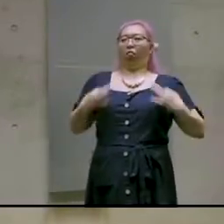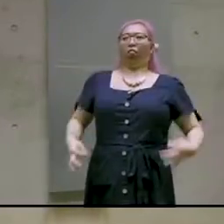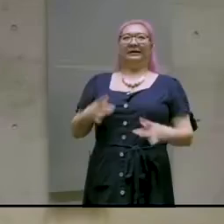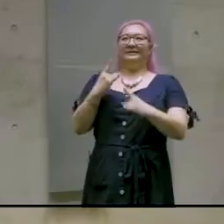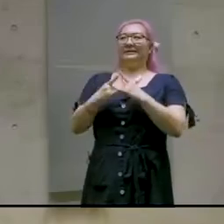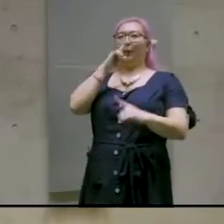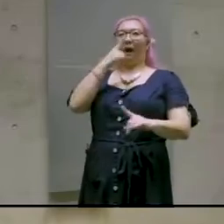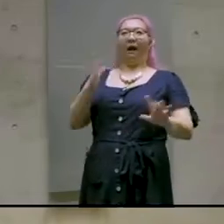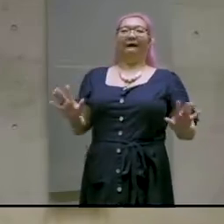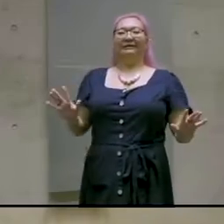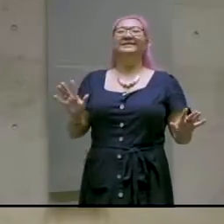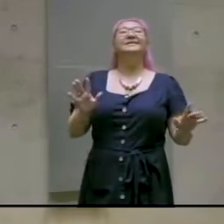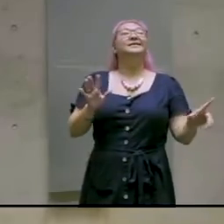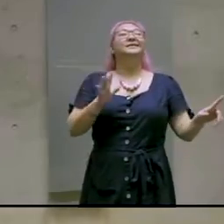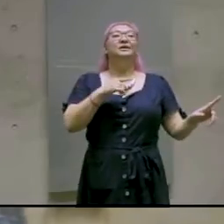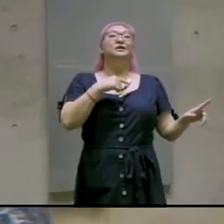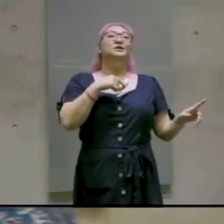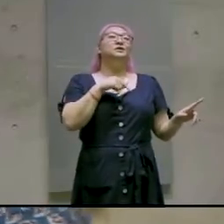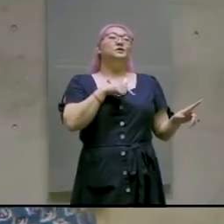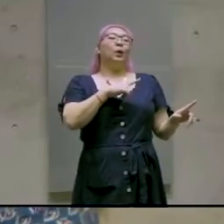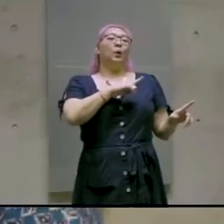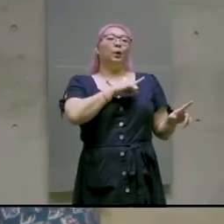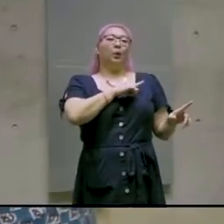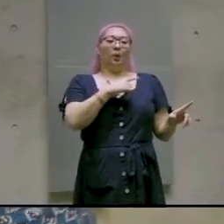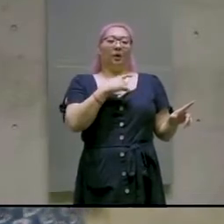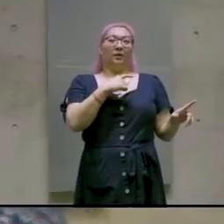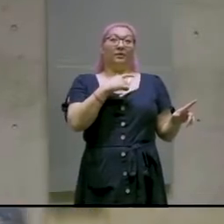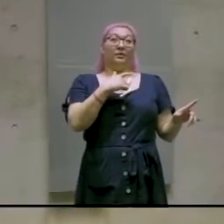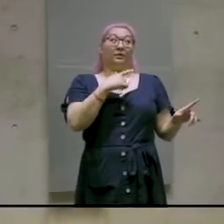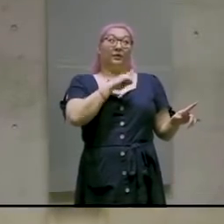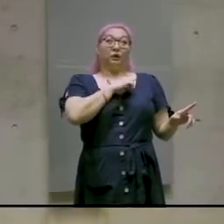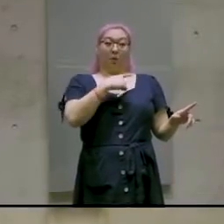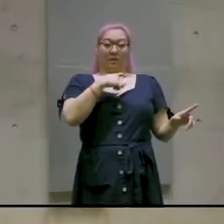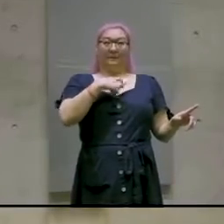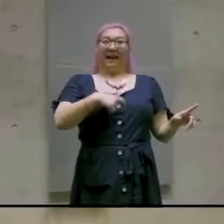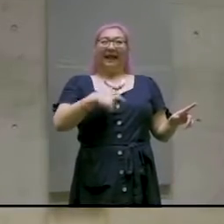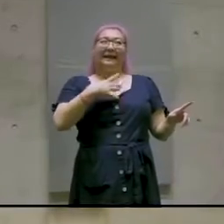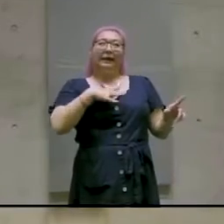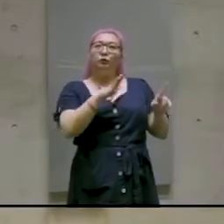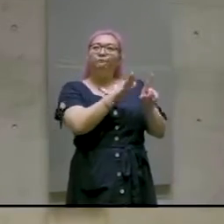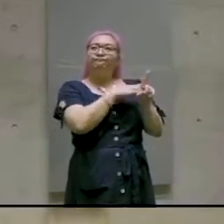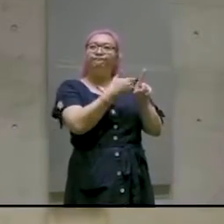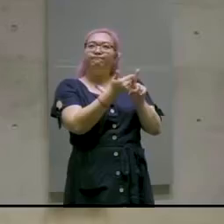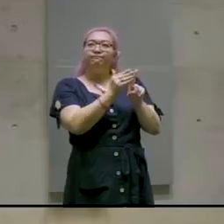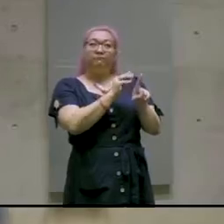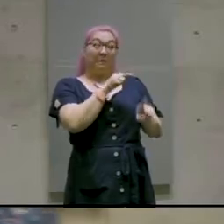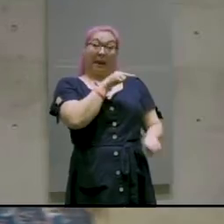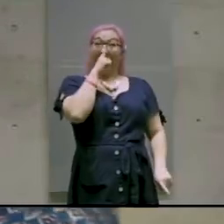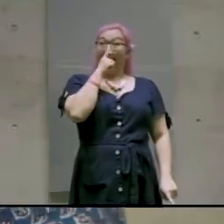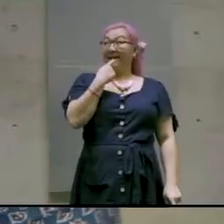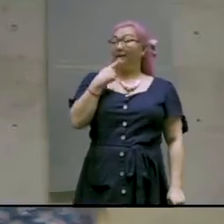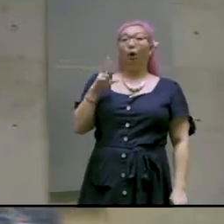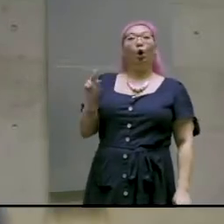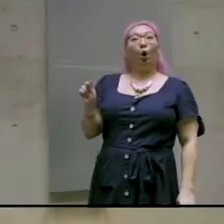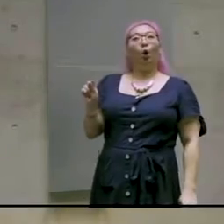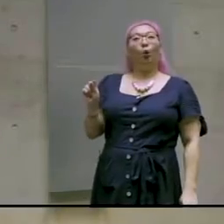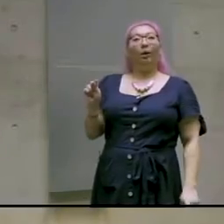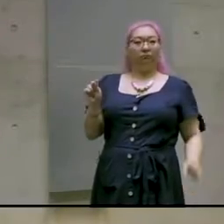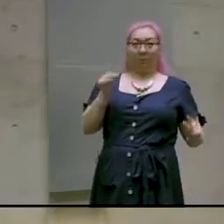was just kind of to allow for kind of the introduction of the possibility of him saying no, to give him that kind of sense of agency on a very simplistic, mechanical